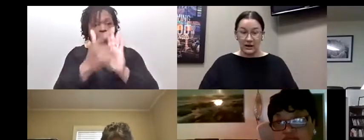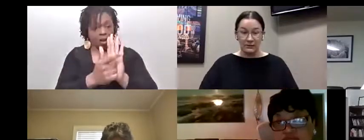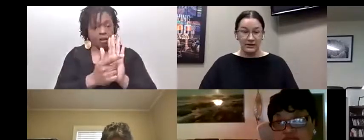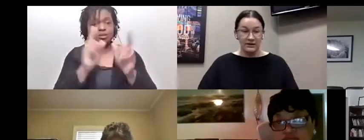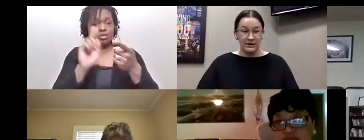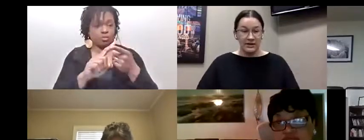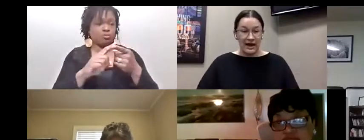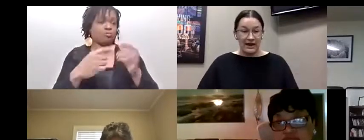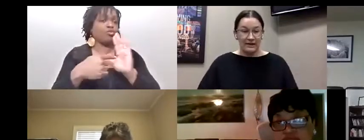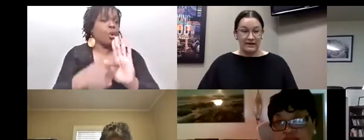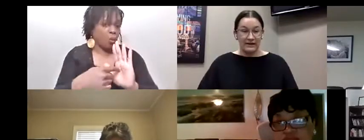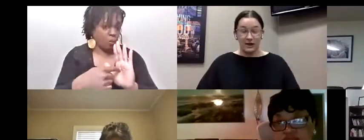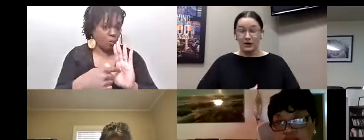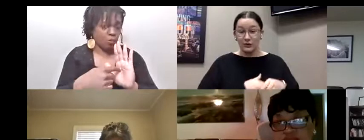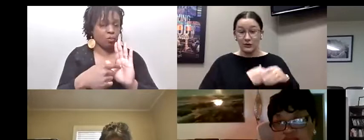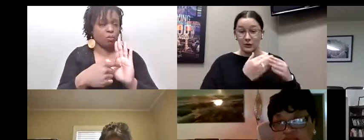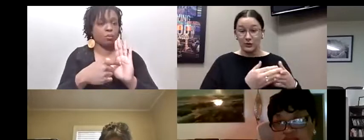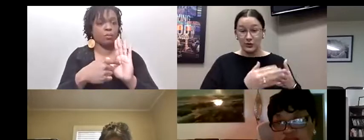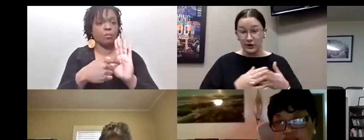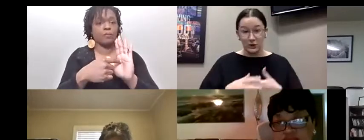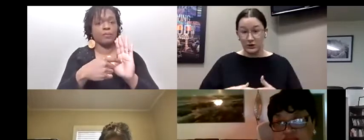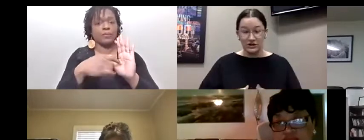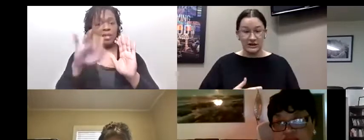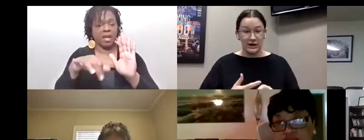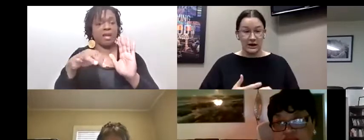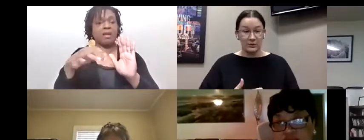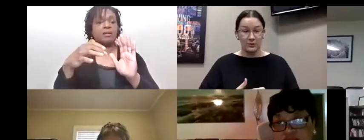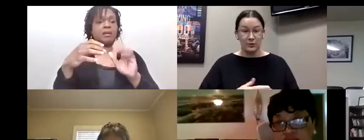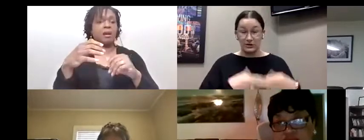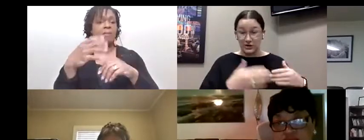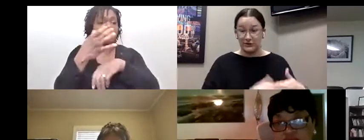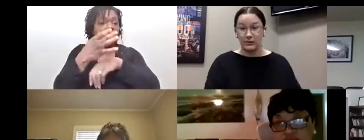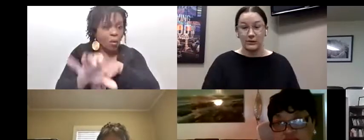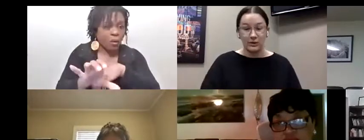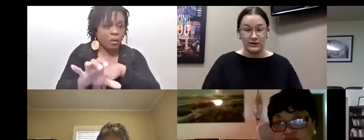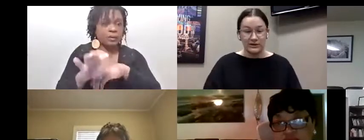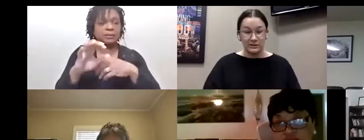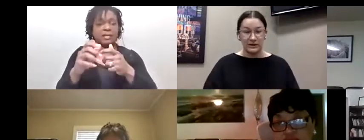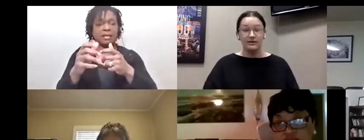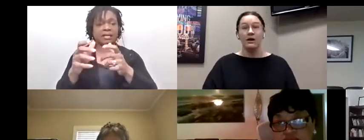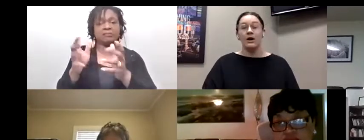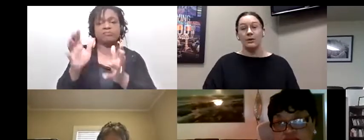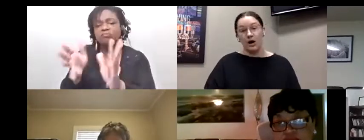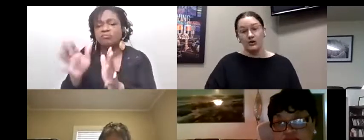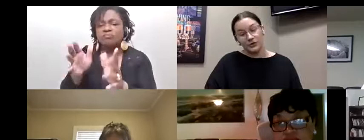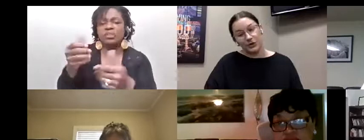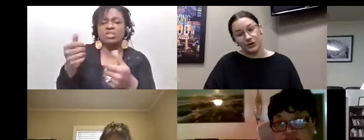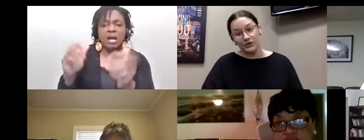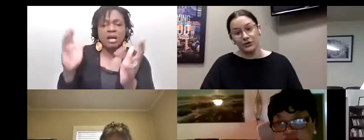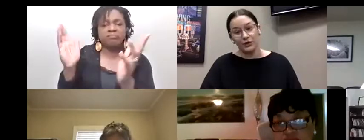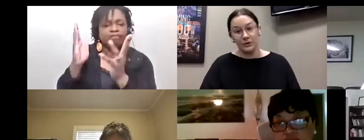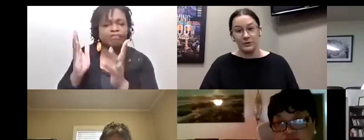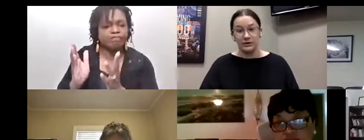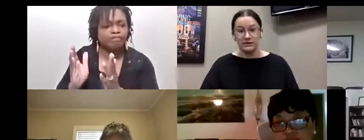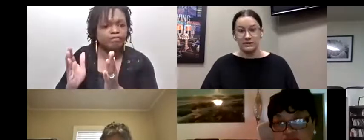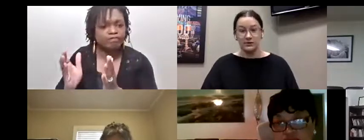reflect that the inherent use of force, fraud, and coercion when trafficking people with disabilities, but also to increase